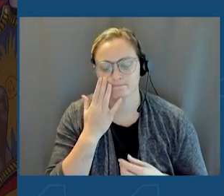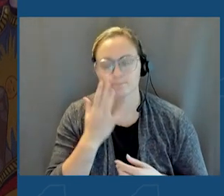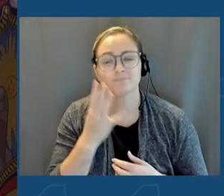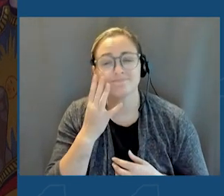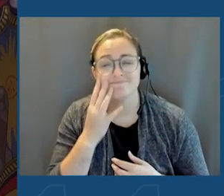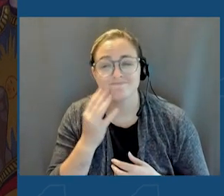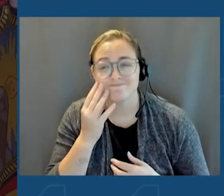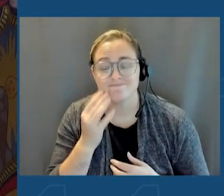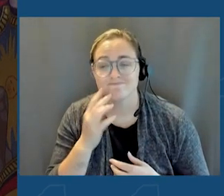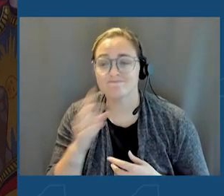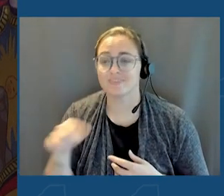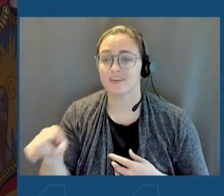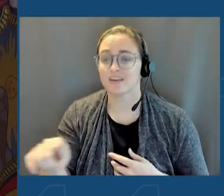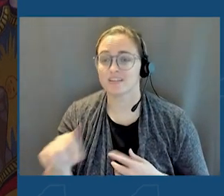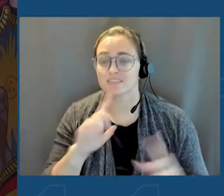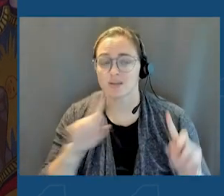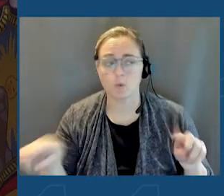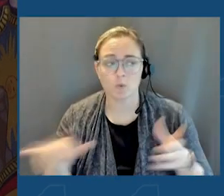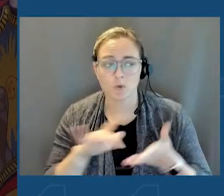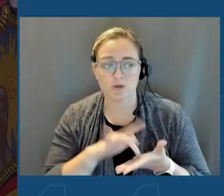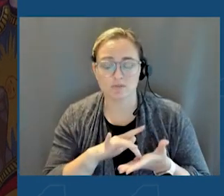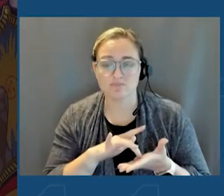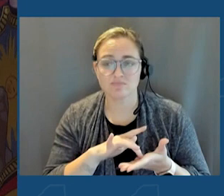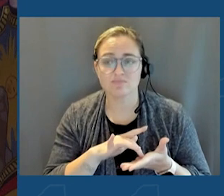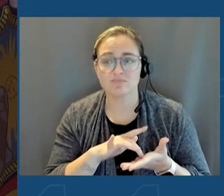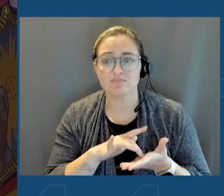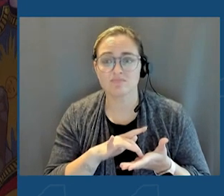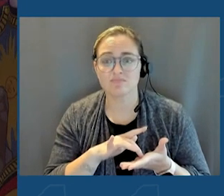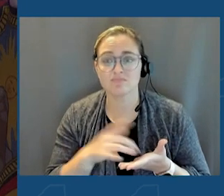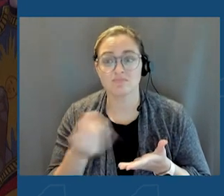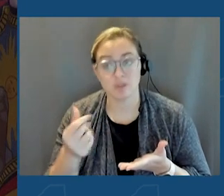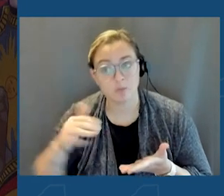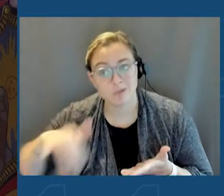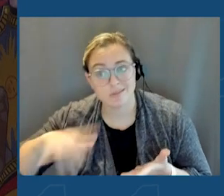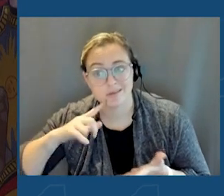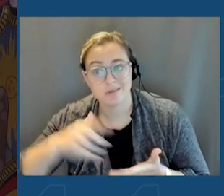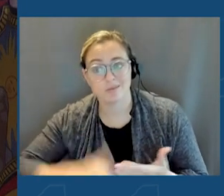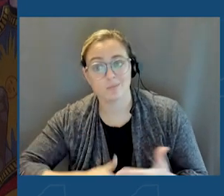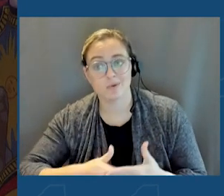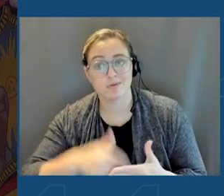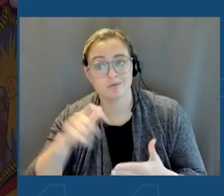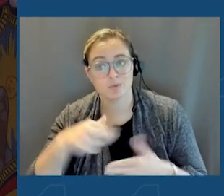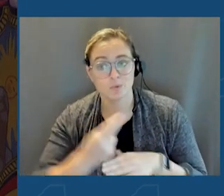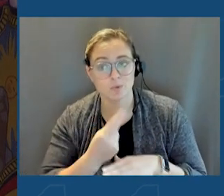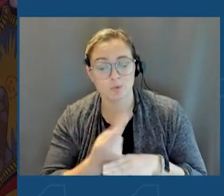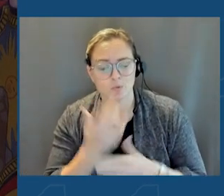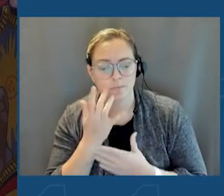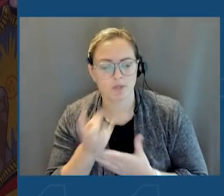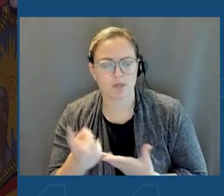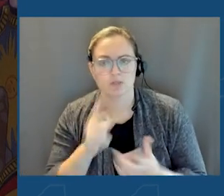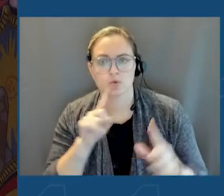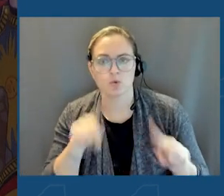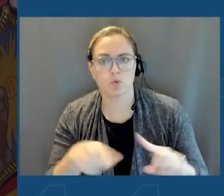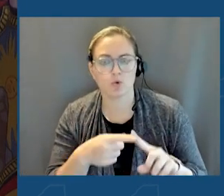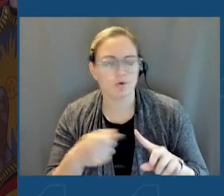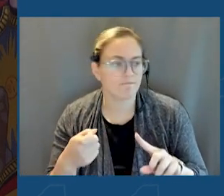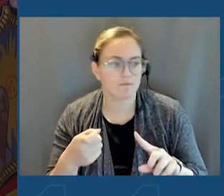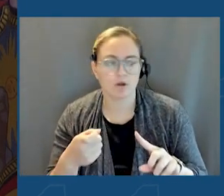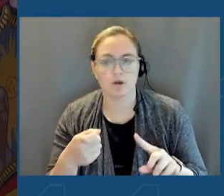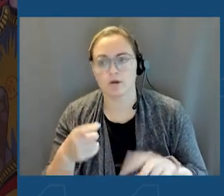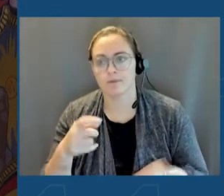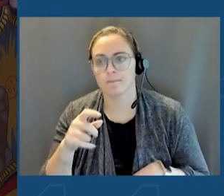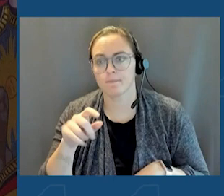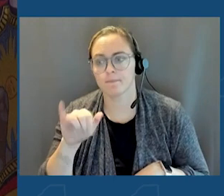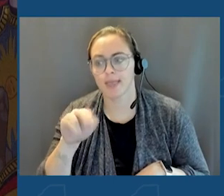experiences as they order pills, sometimes really quite a bit later in pregnancy than they're supposed to be used because they're ordering them from India or